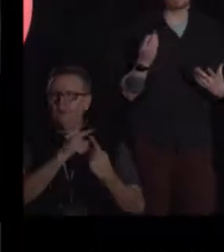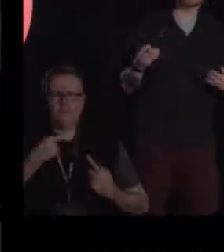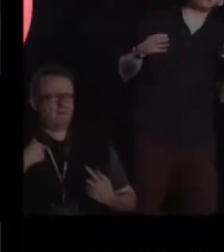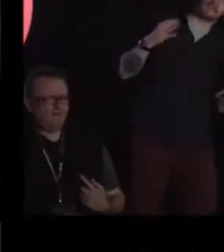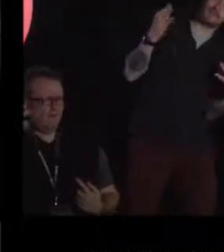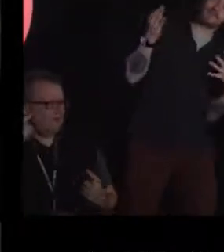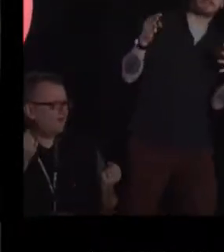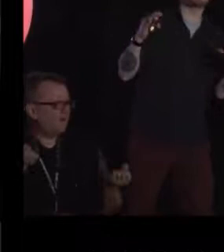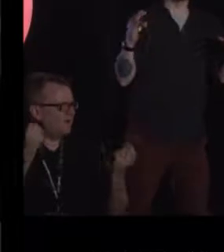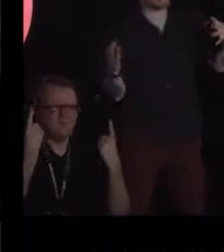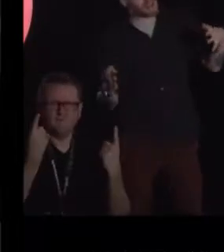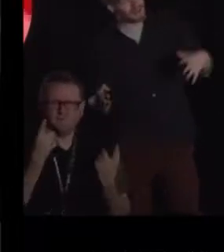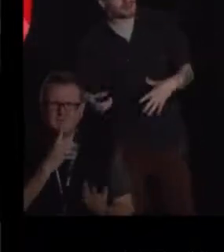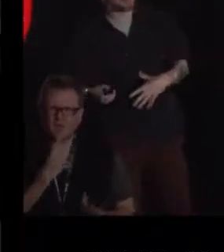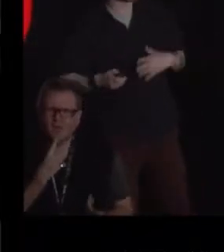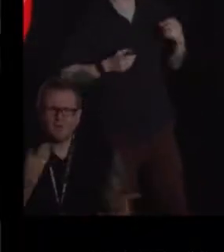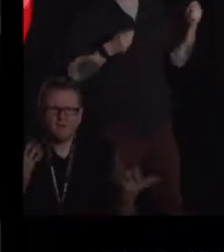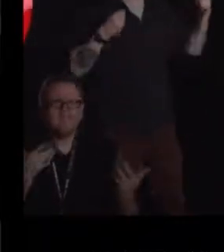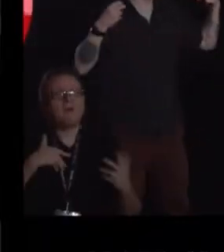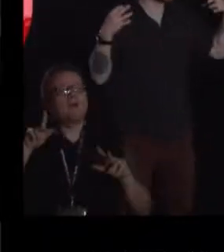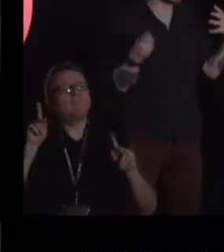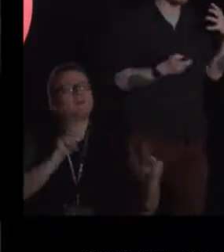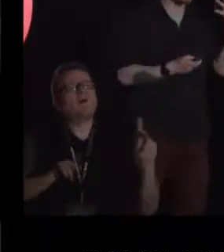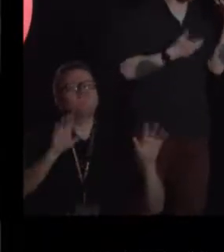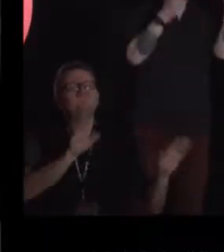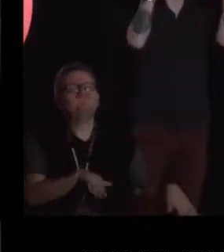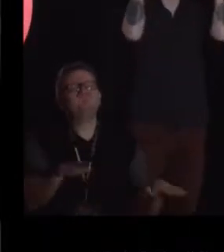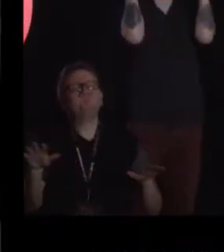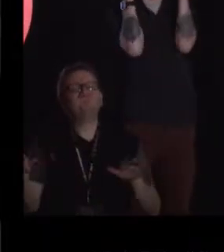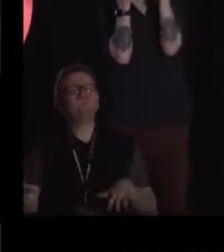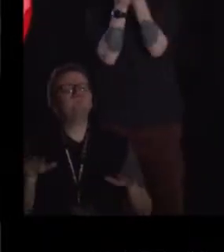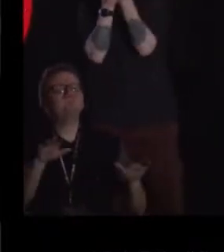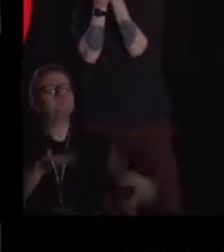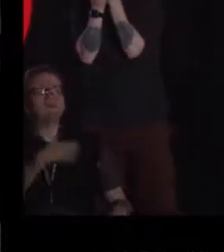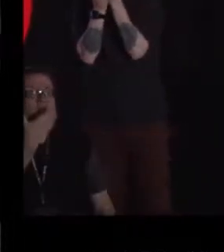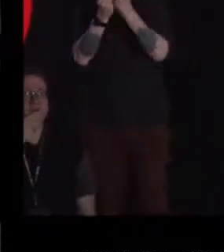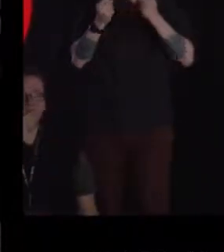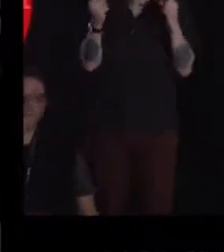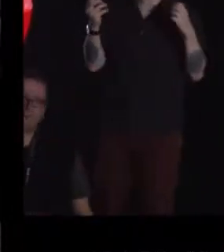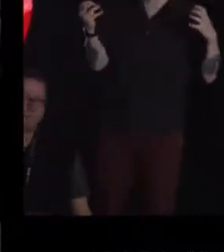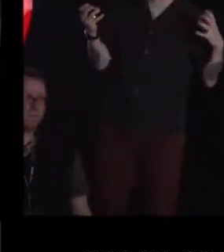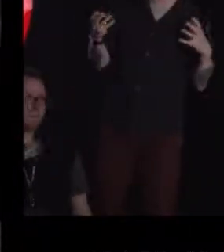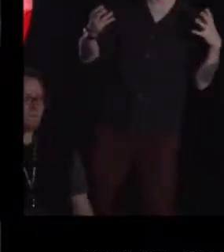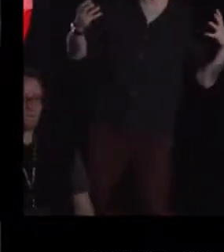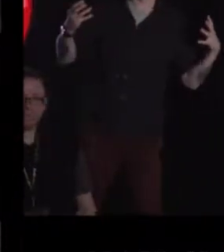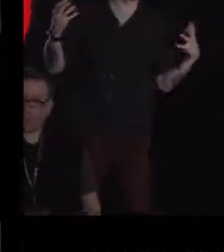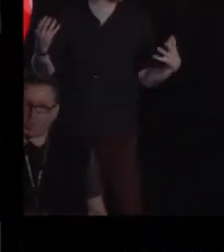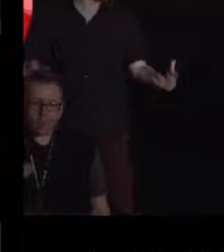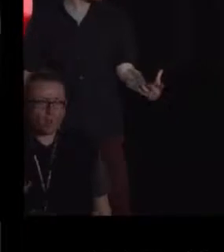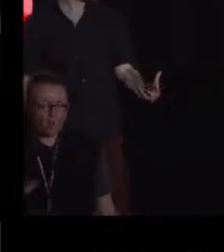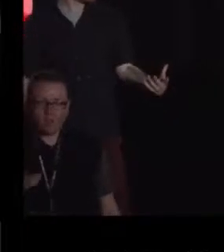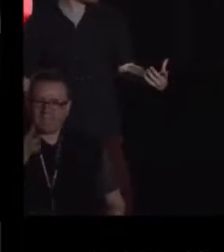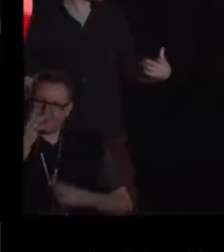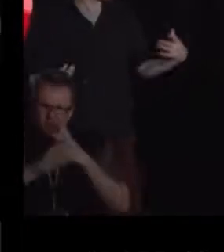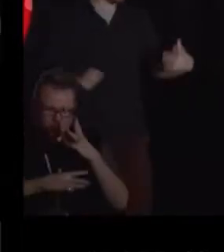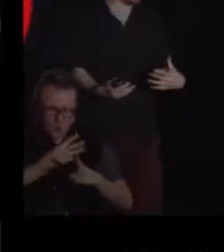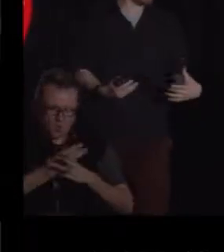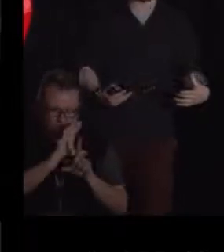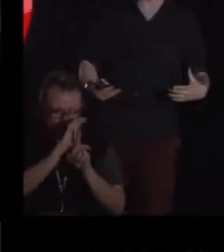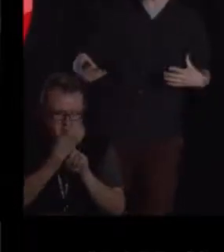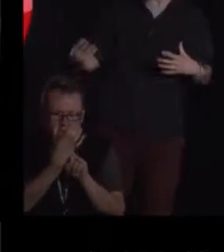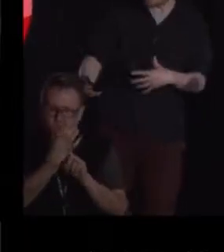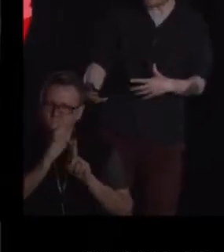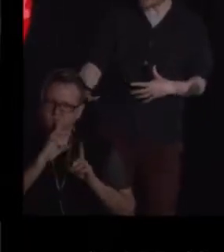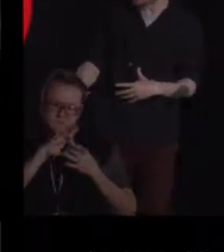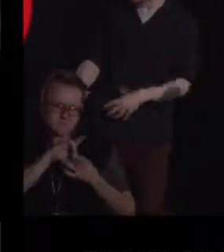quite sweet, and everyone wants just a bit mellow and sort of takes it easy. But it's got this world that's just like really into culture and